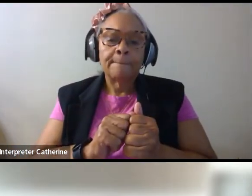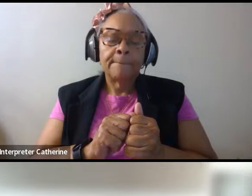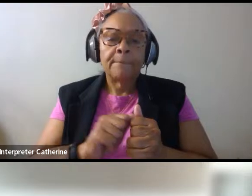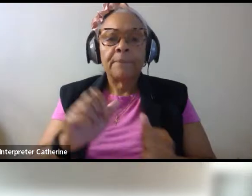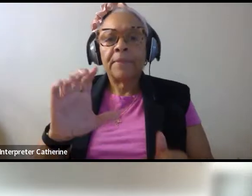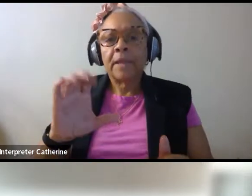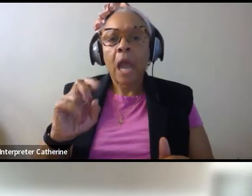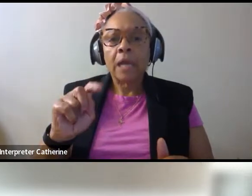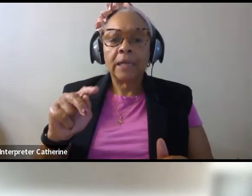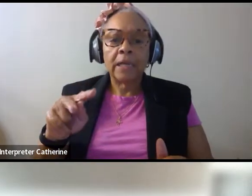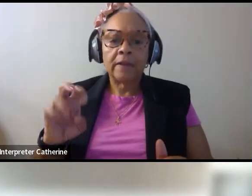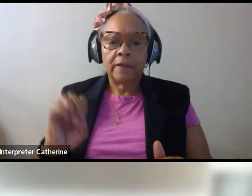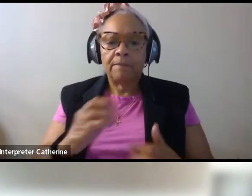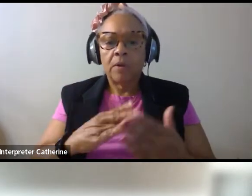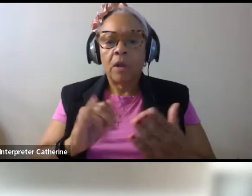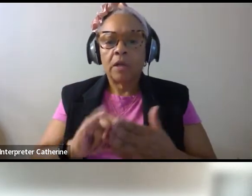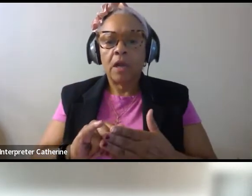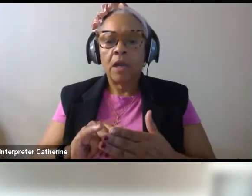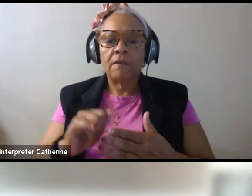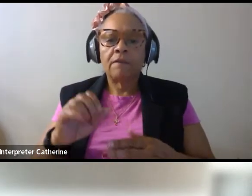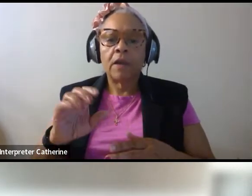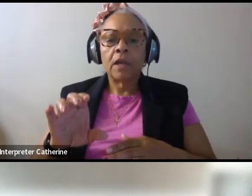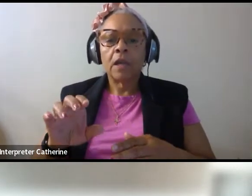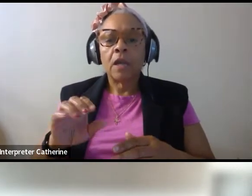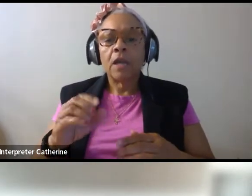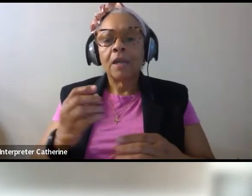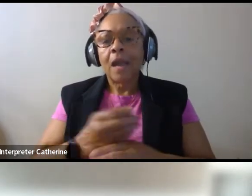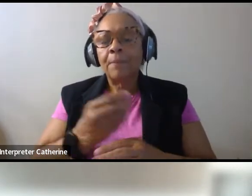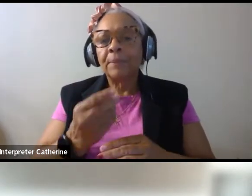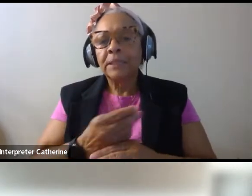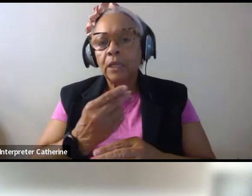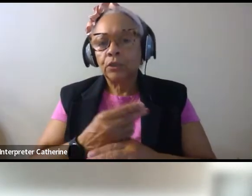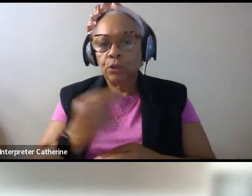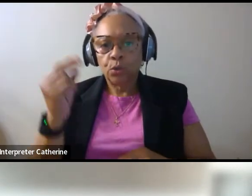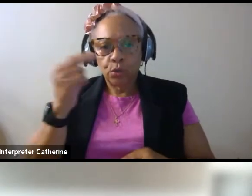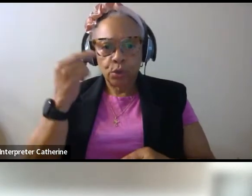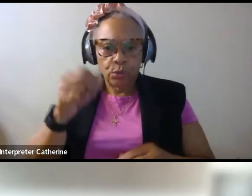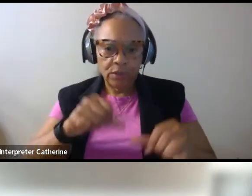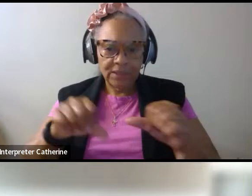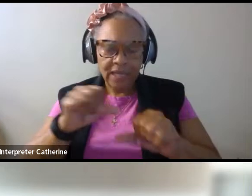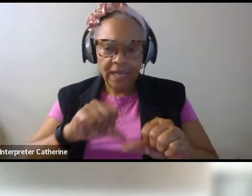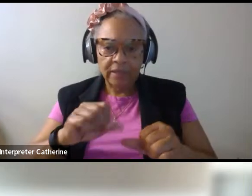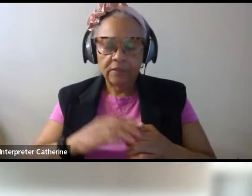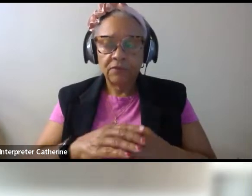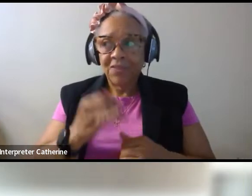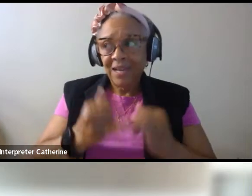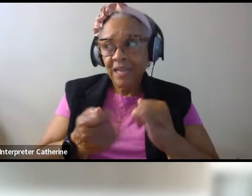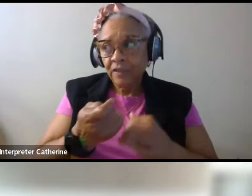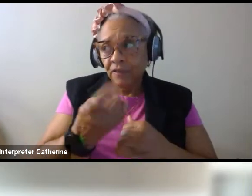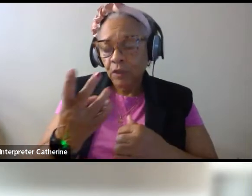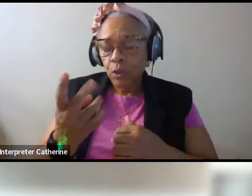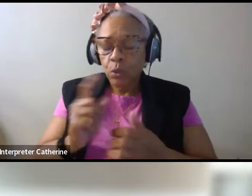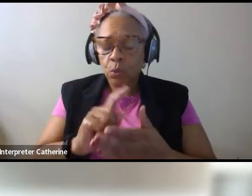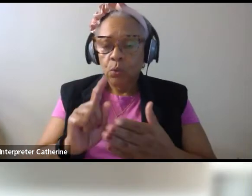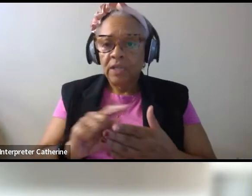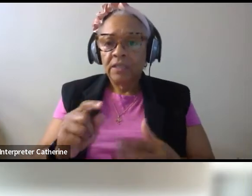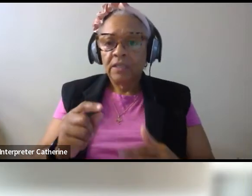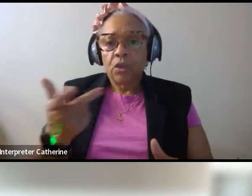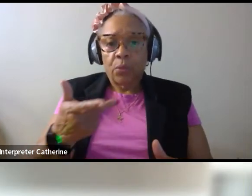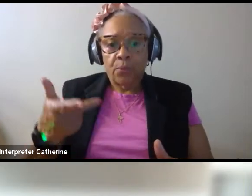computational neuroscience. So yeah, for the past few weeks, me and Cornell and